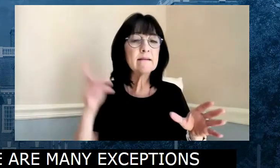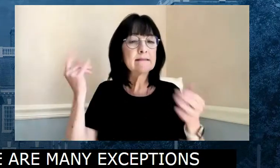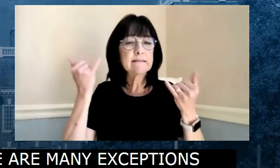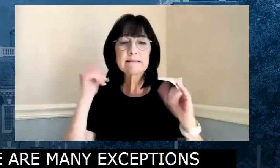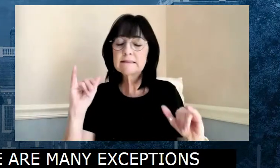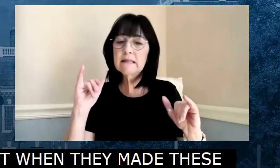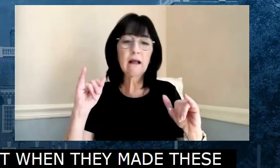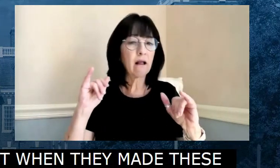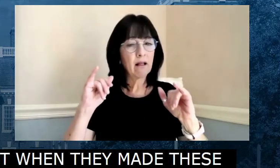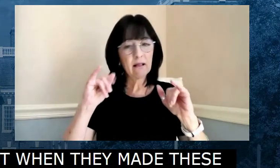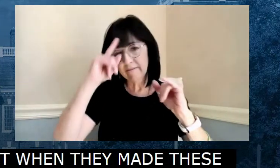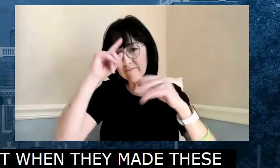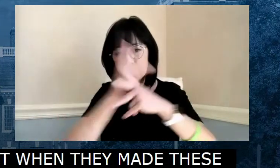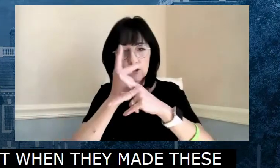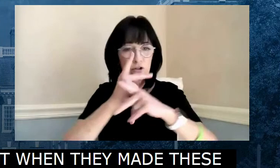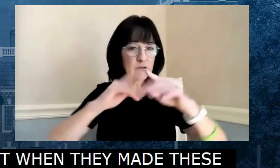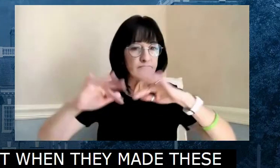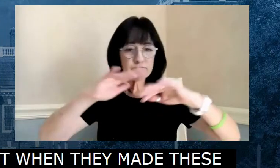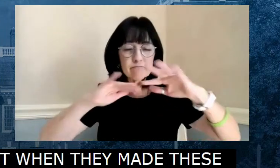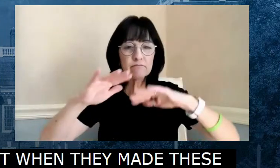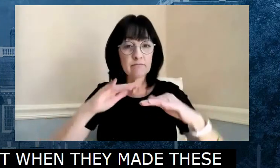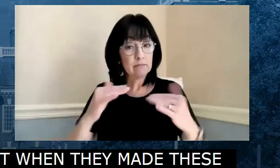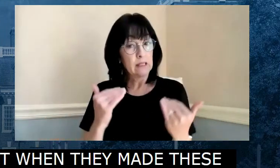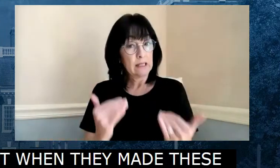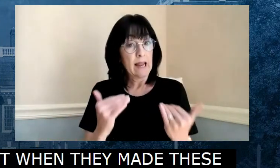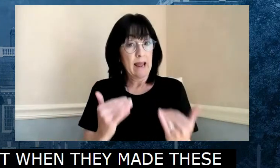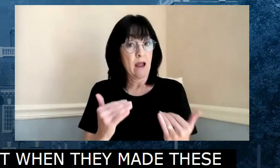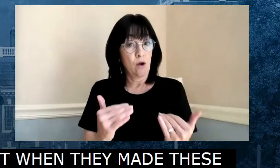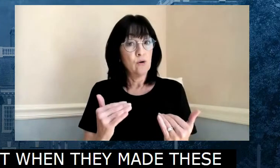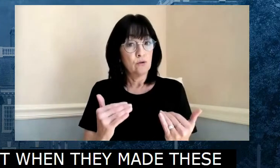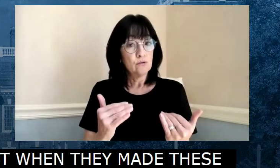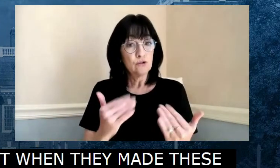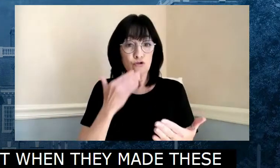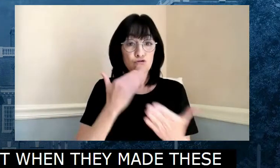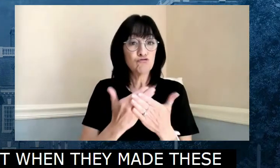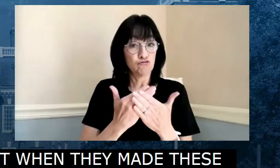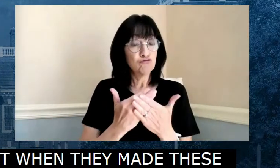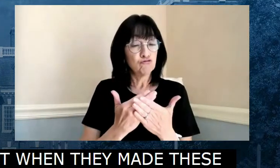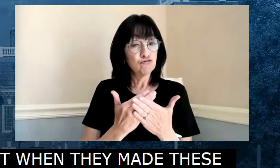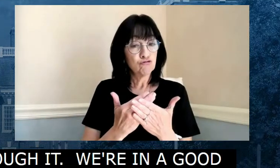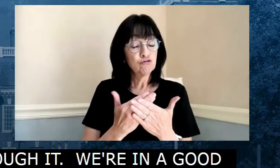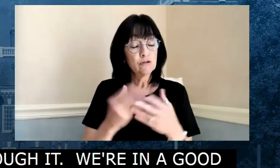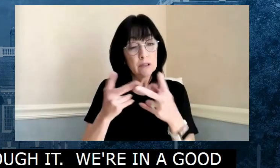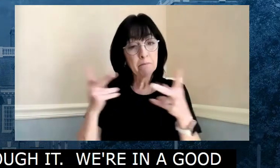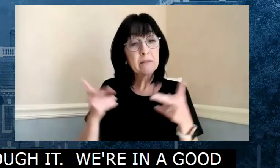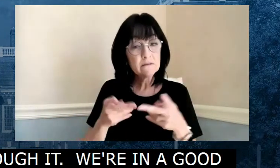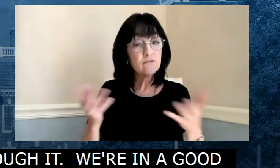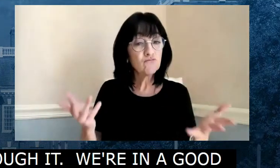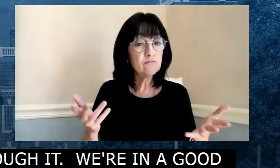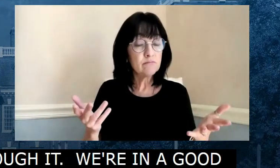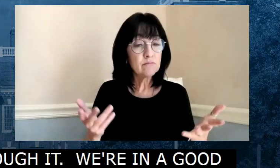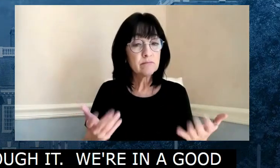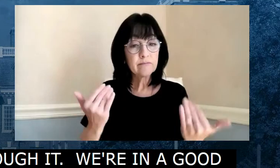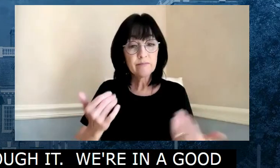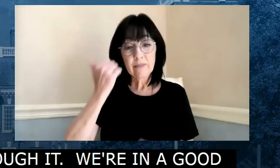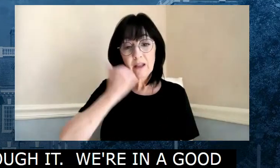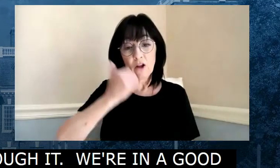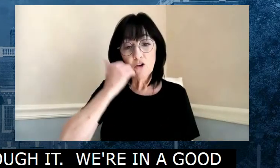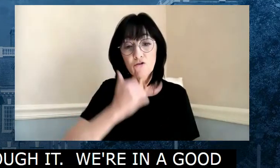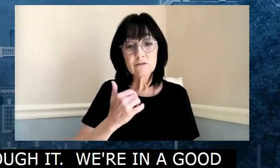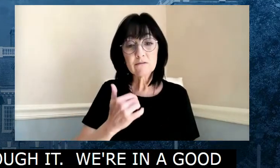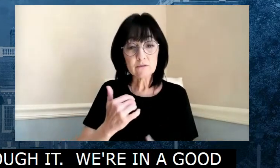We're in a good place. Let's look at the data here. Things are getting better every day. New cases, we're down to